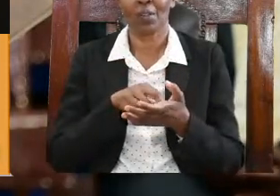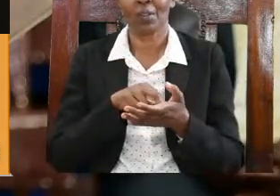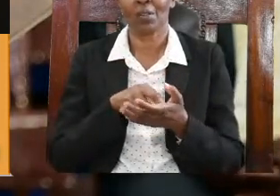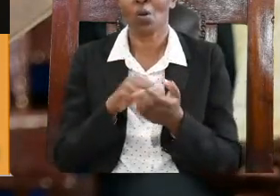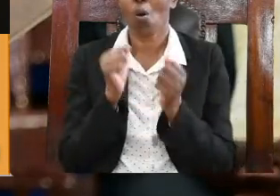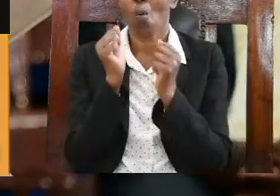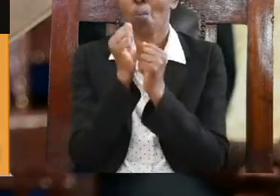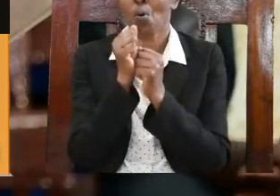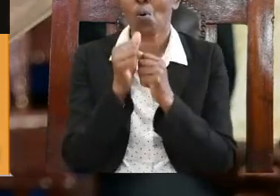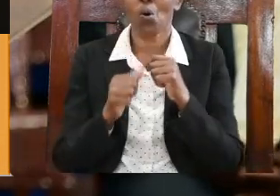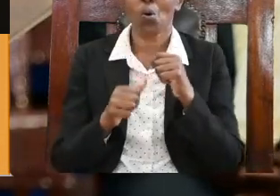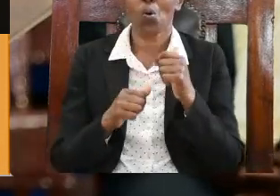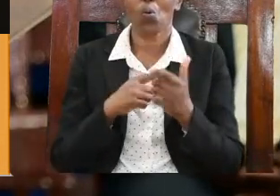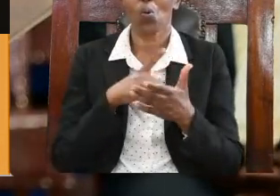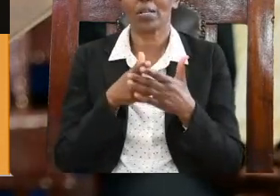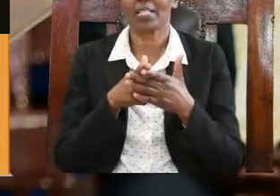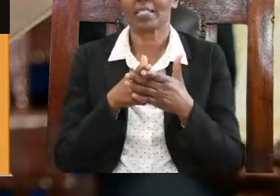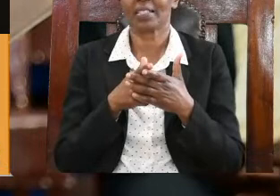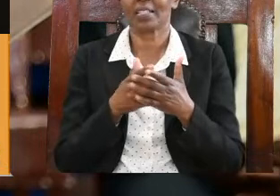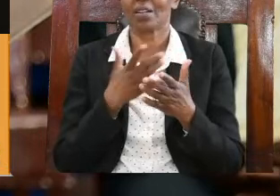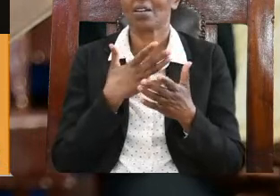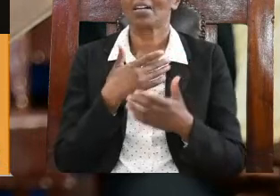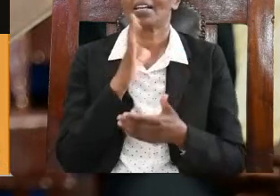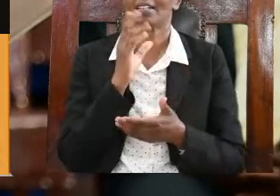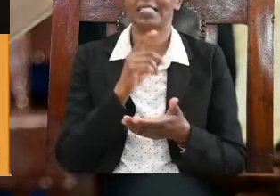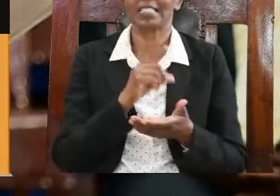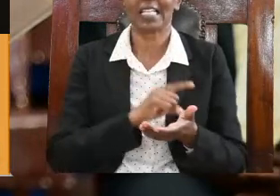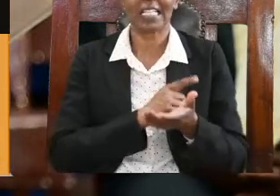Paul, when he says that my grace is,